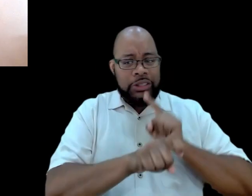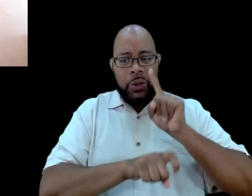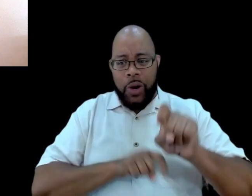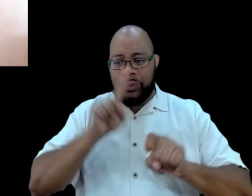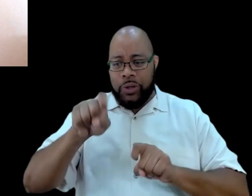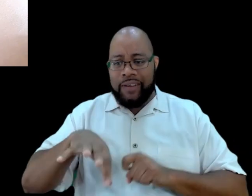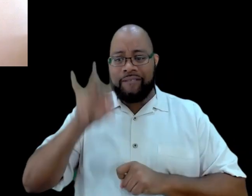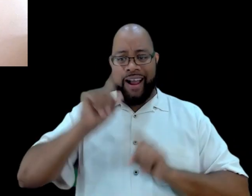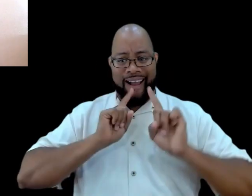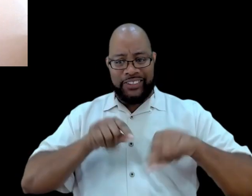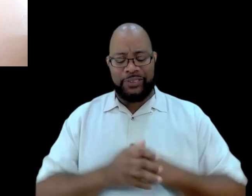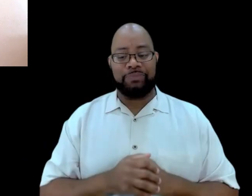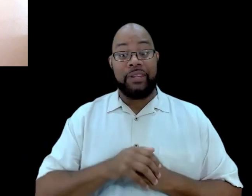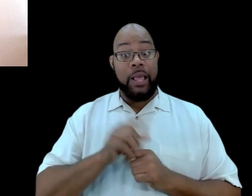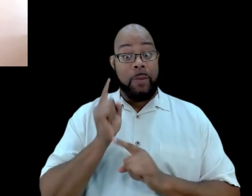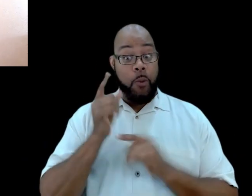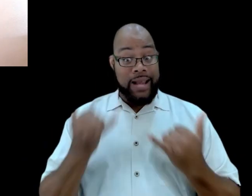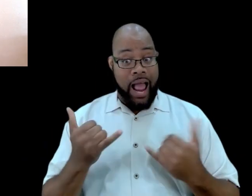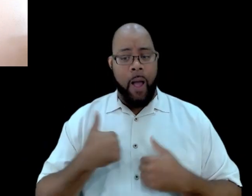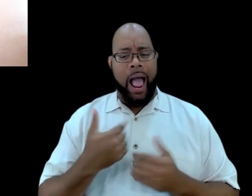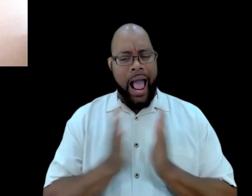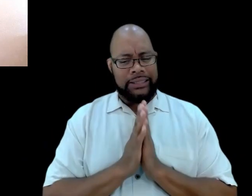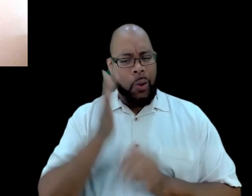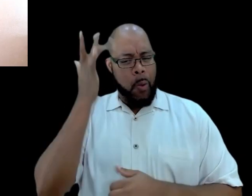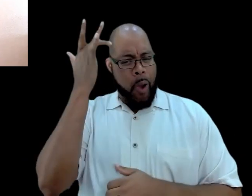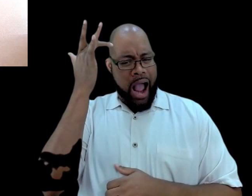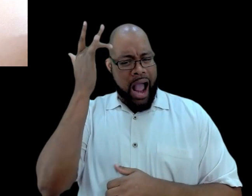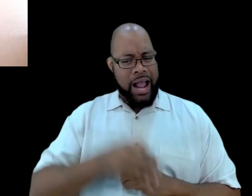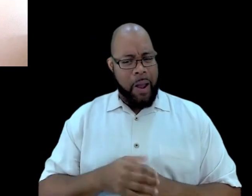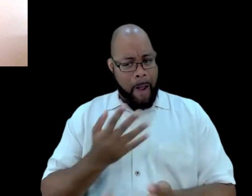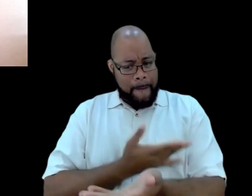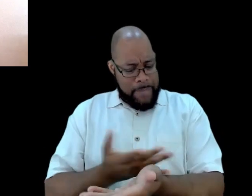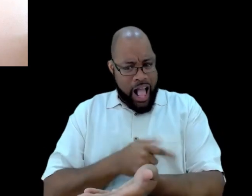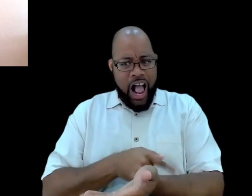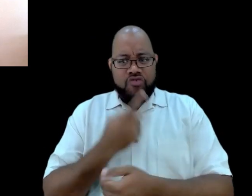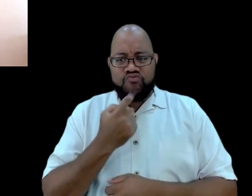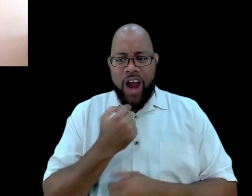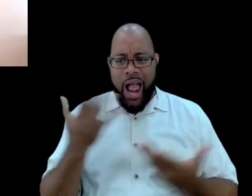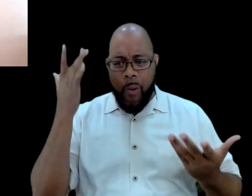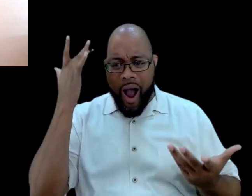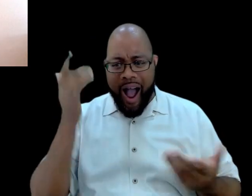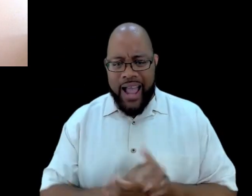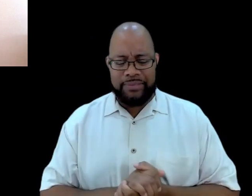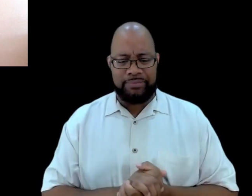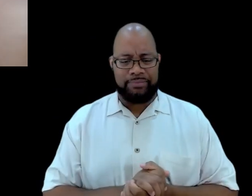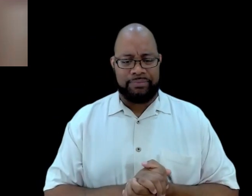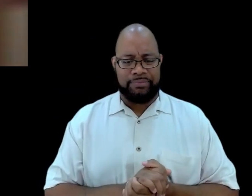one question at a time. And this month, I'm asking, why is our blood